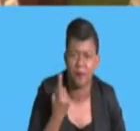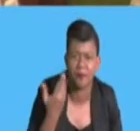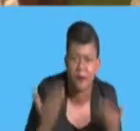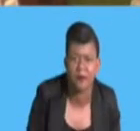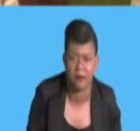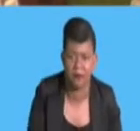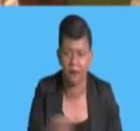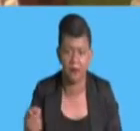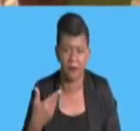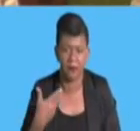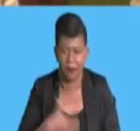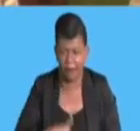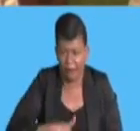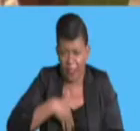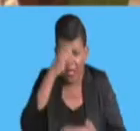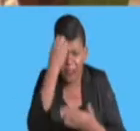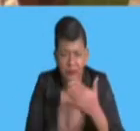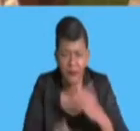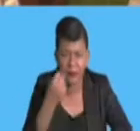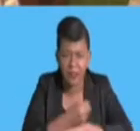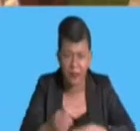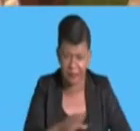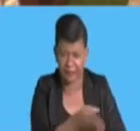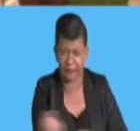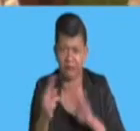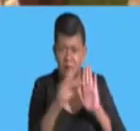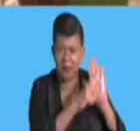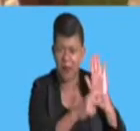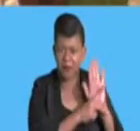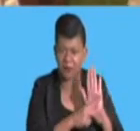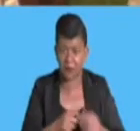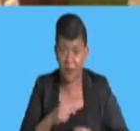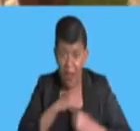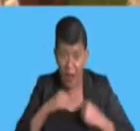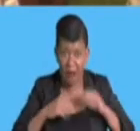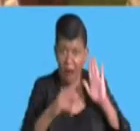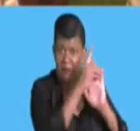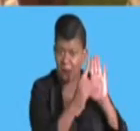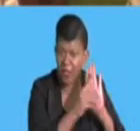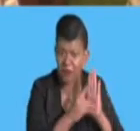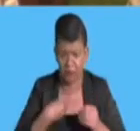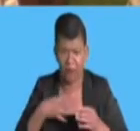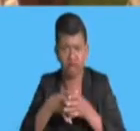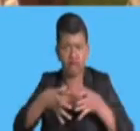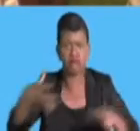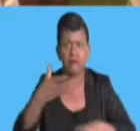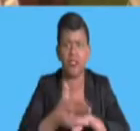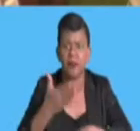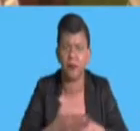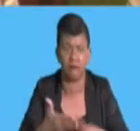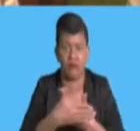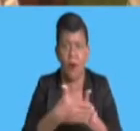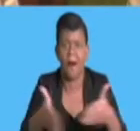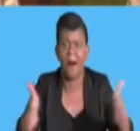and experience government policies and programs. Our democracy will grow from this new openness. Second, we need to make our democracy